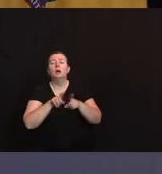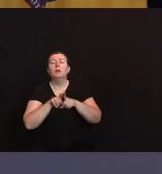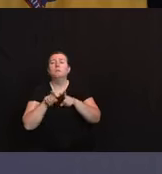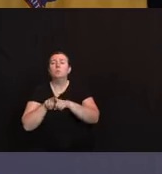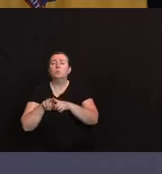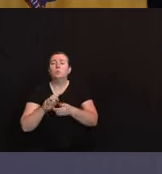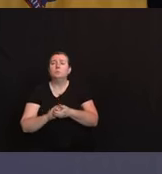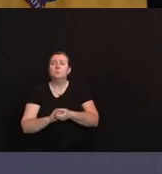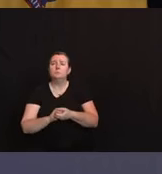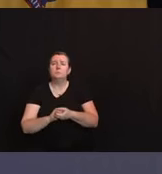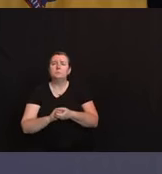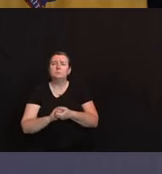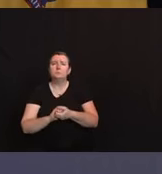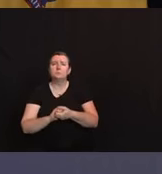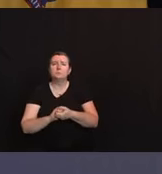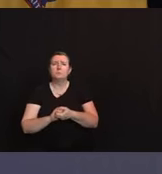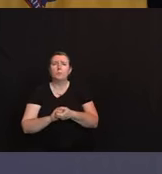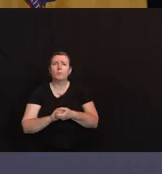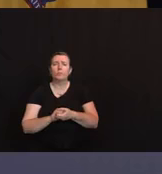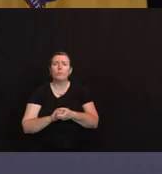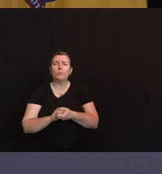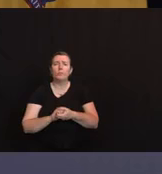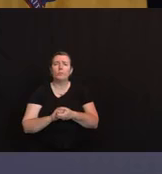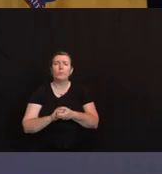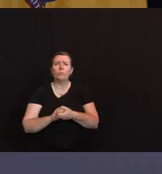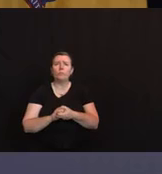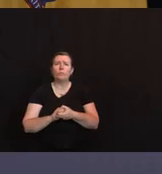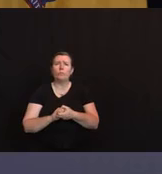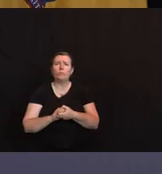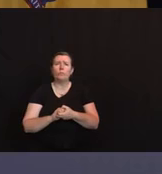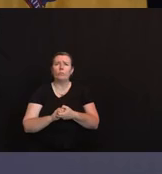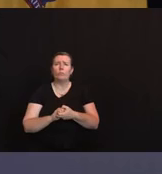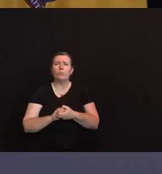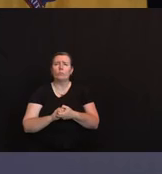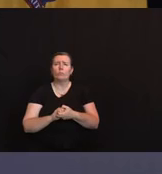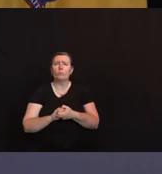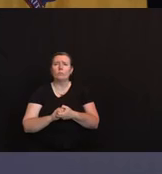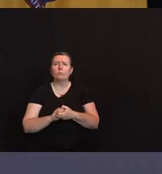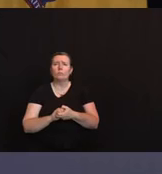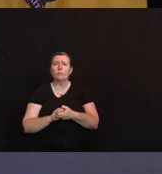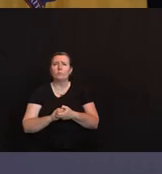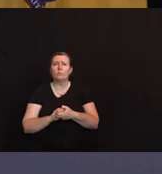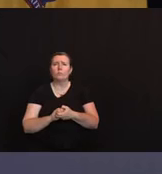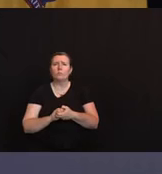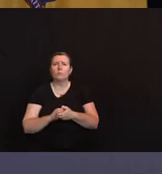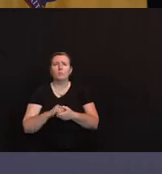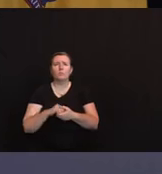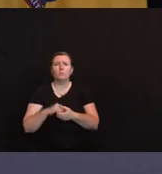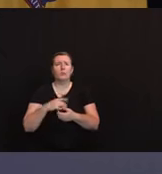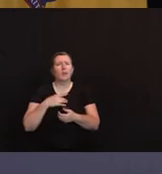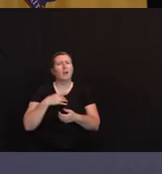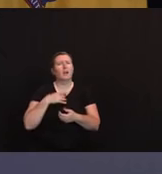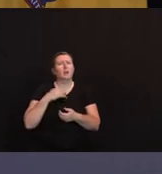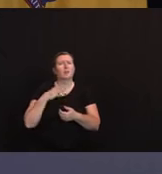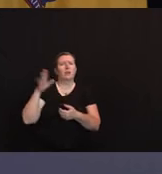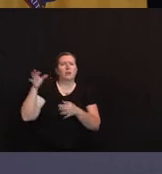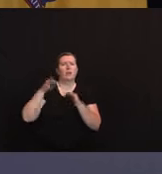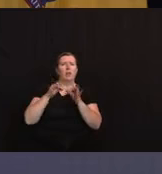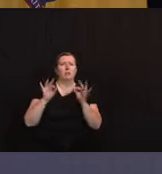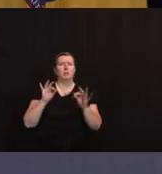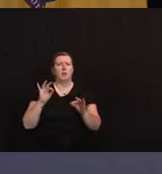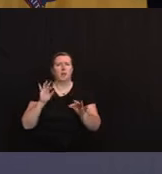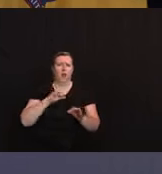there, frankly. There's no reason to inject us, them, or any amount of politics into this. We